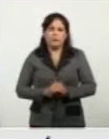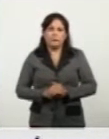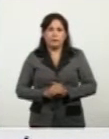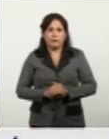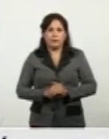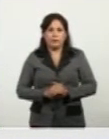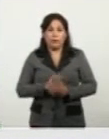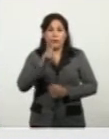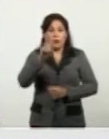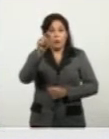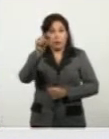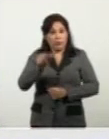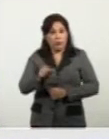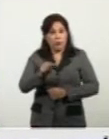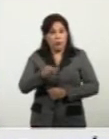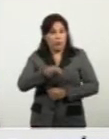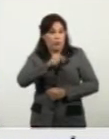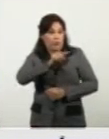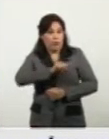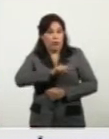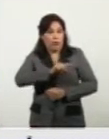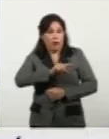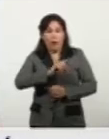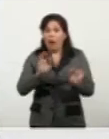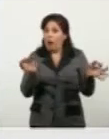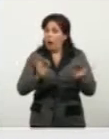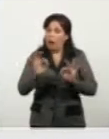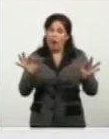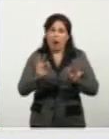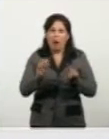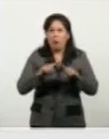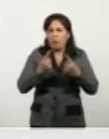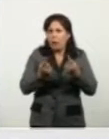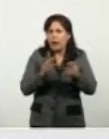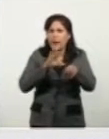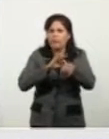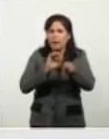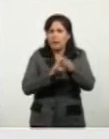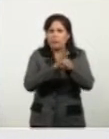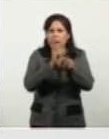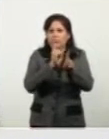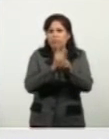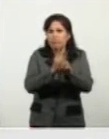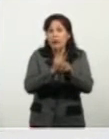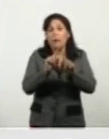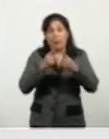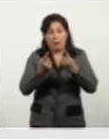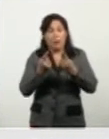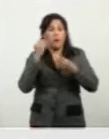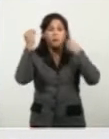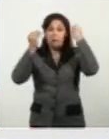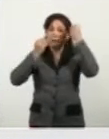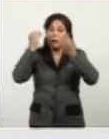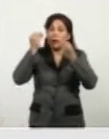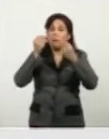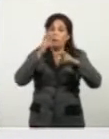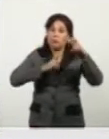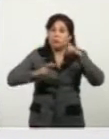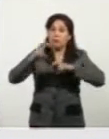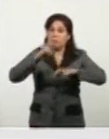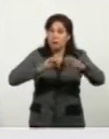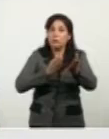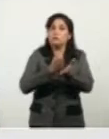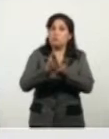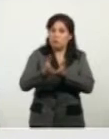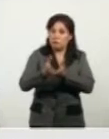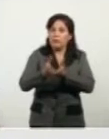of 82 people in all the pandemic whose source of infection has not been identified. The